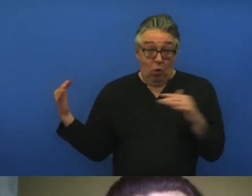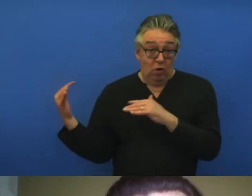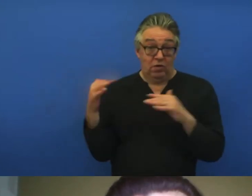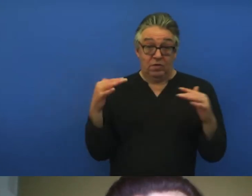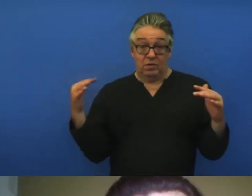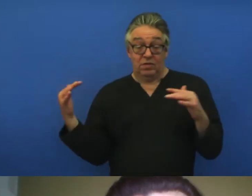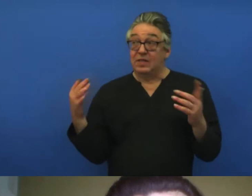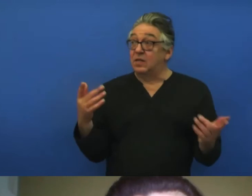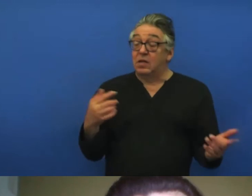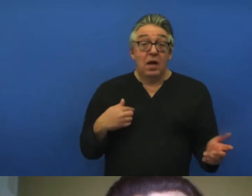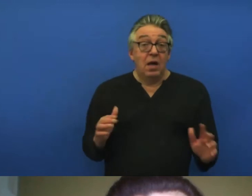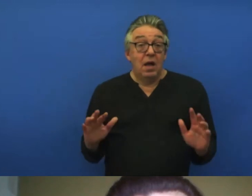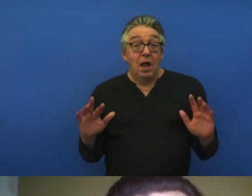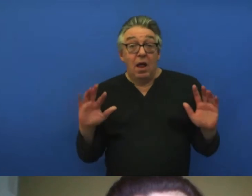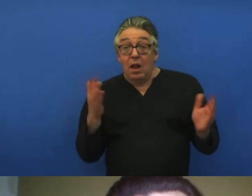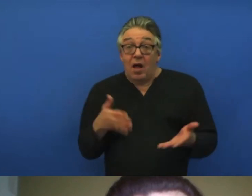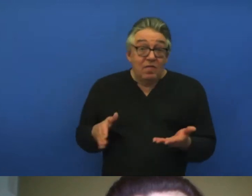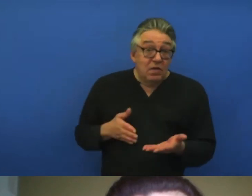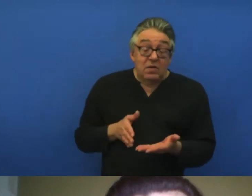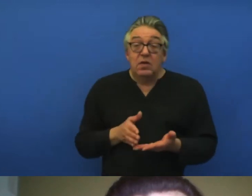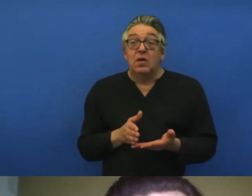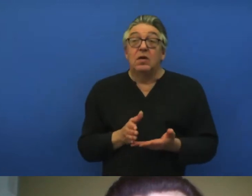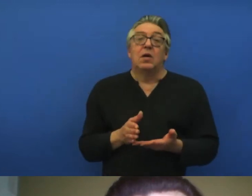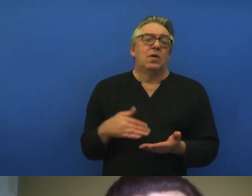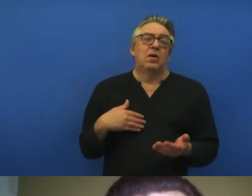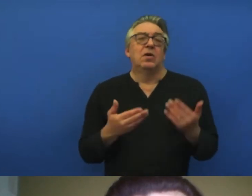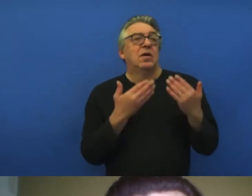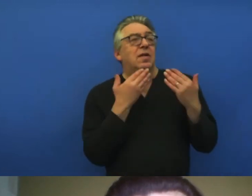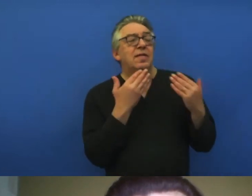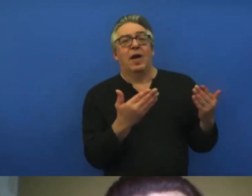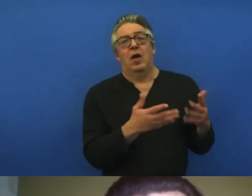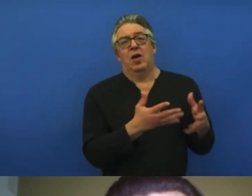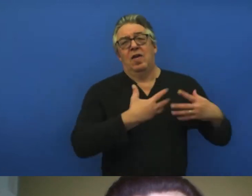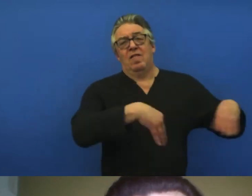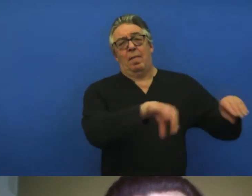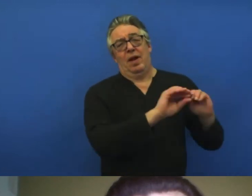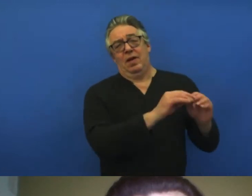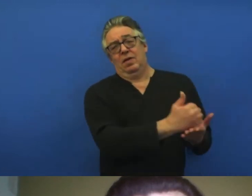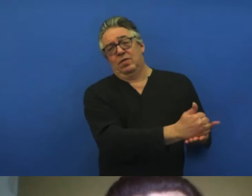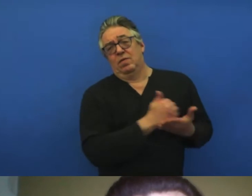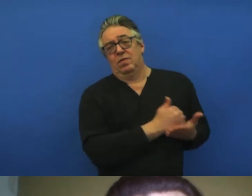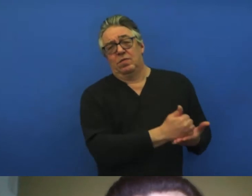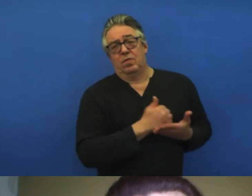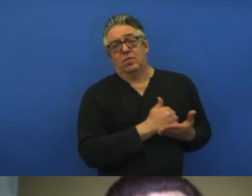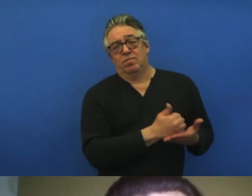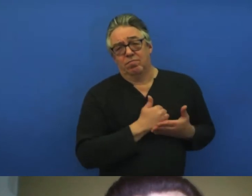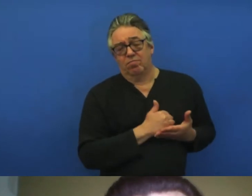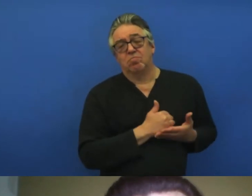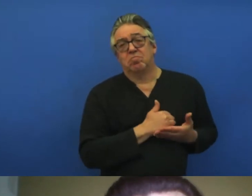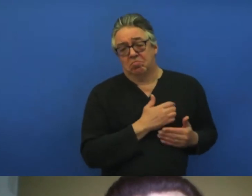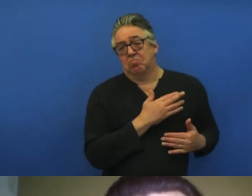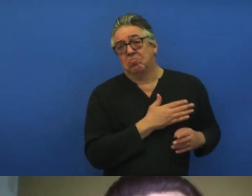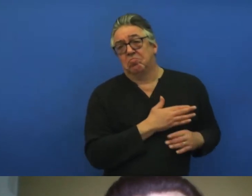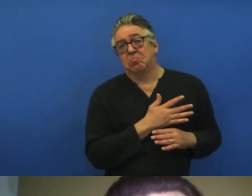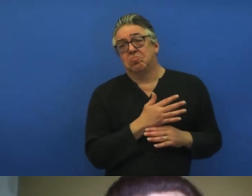disability. Thankfully, my family was offering me great support. By the end of